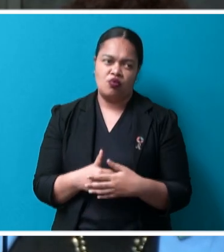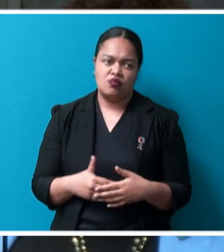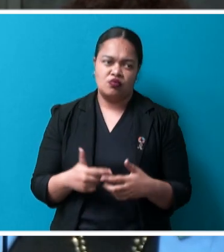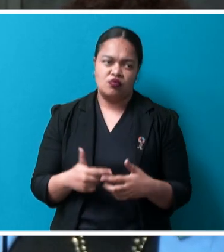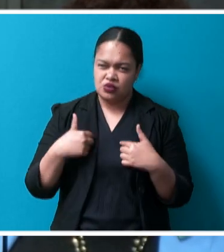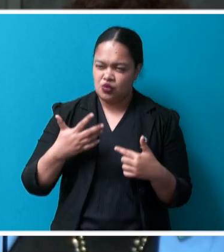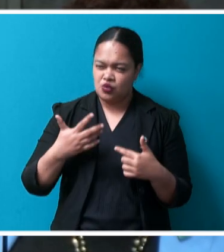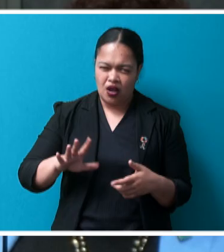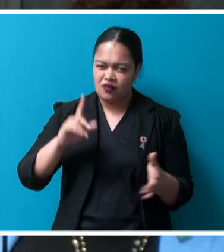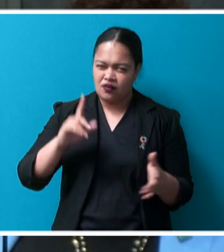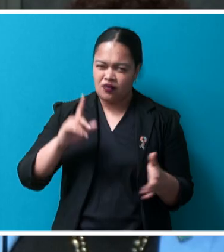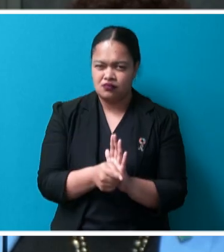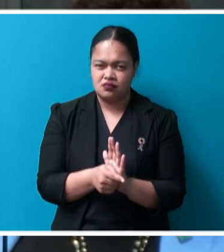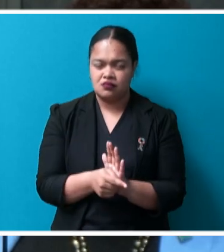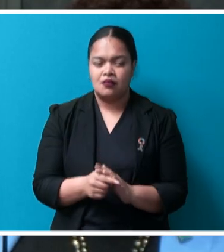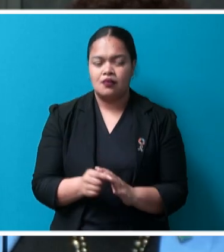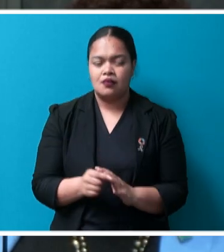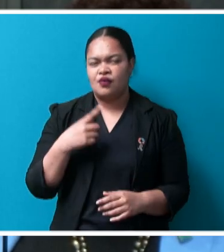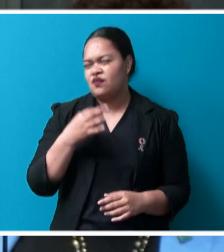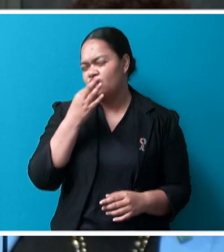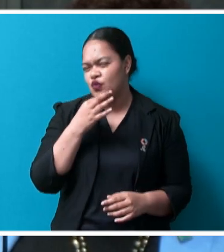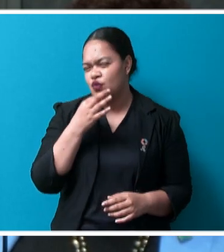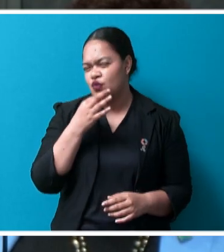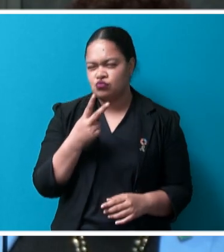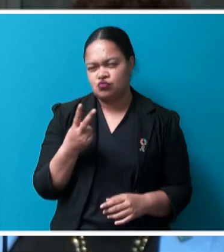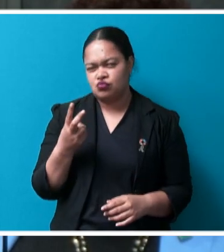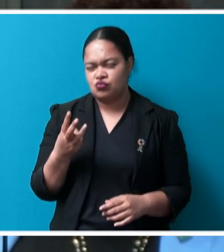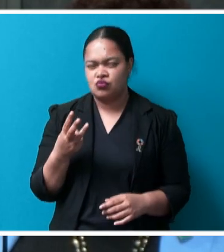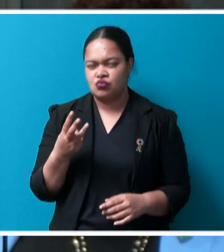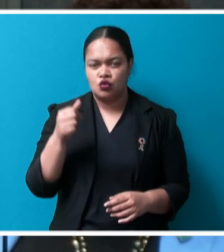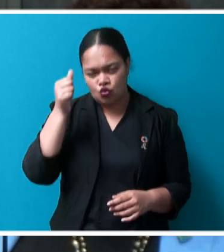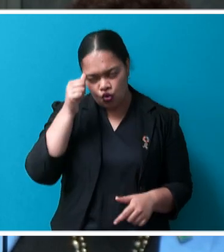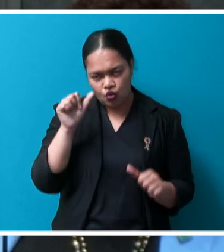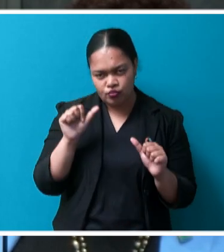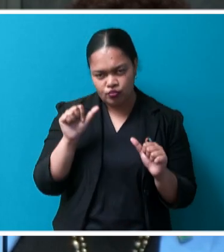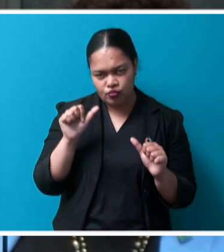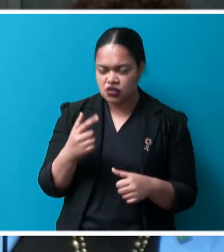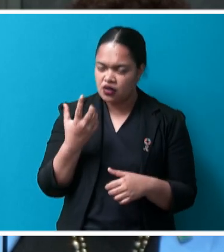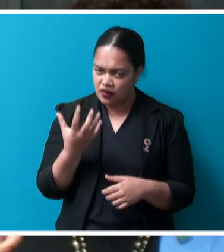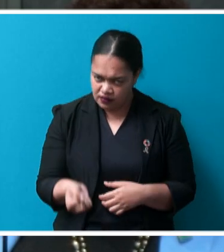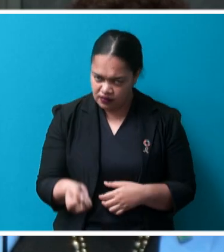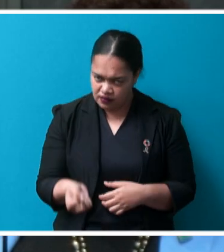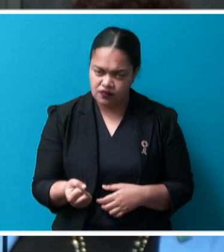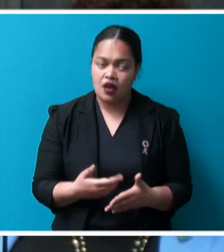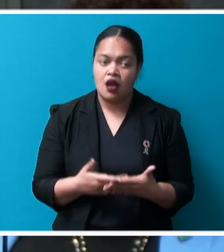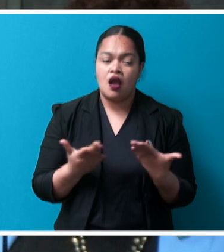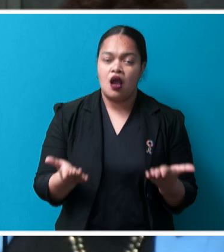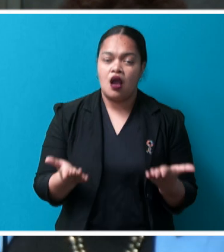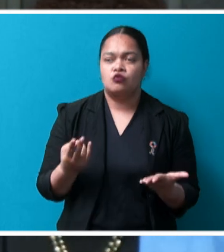be, because too few of those at risk yet know the protection exists or how to obtain